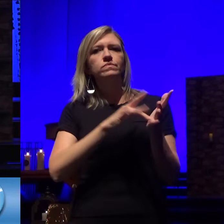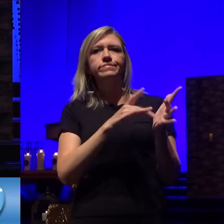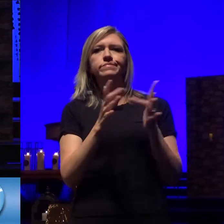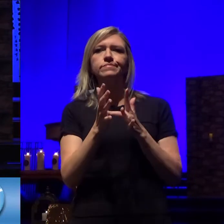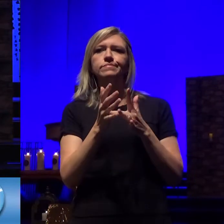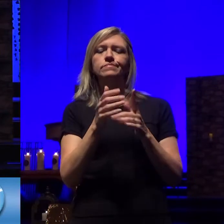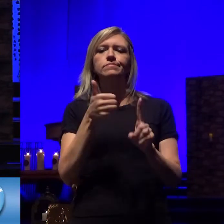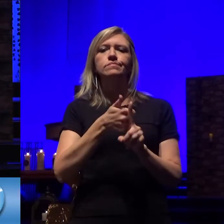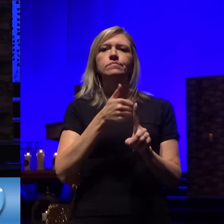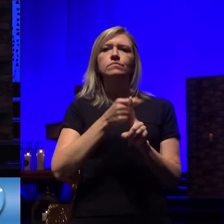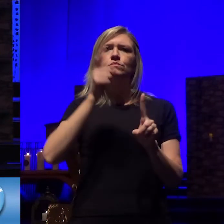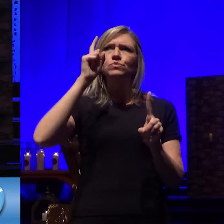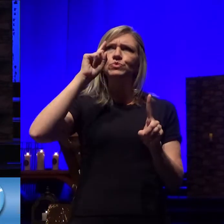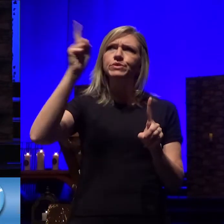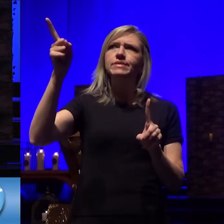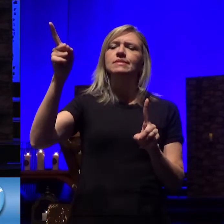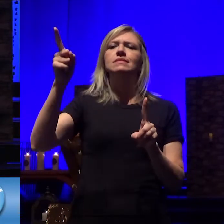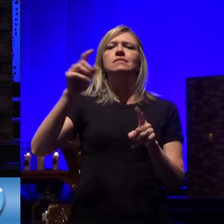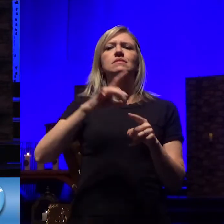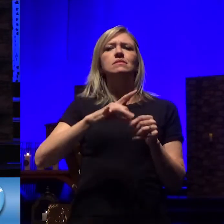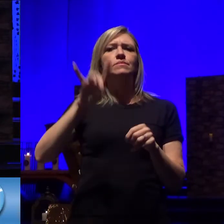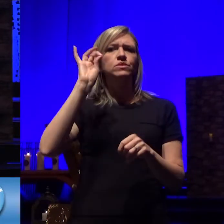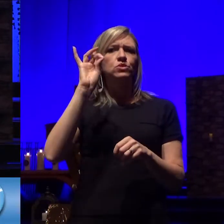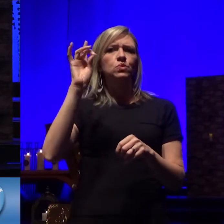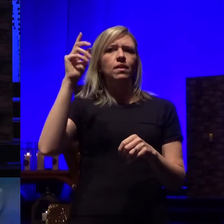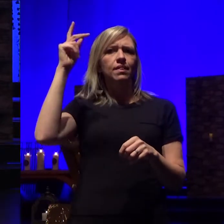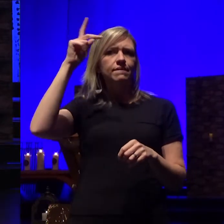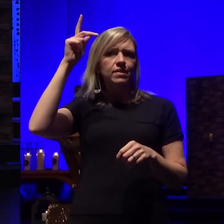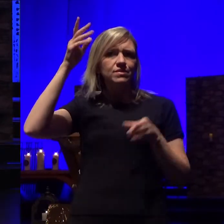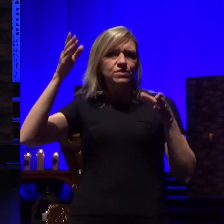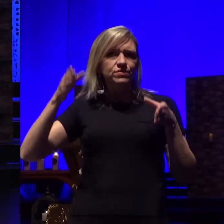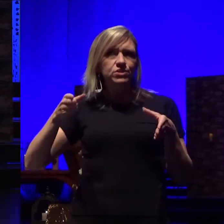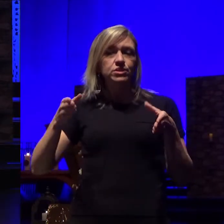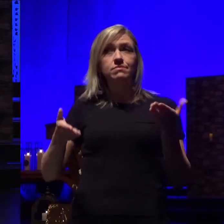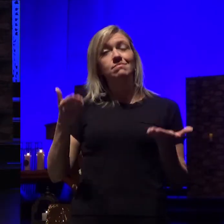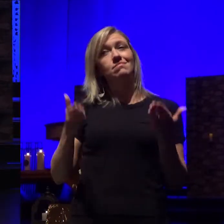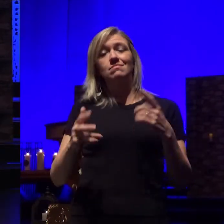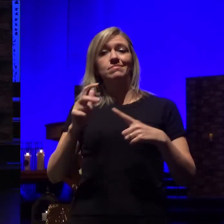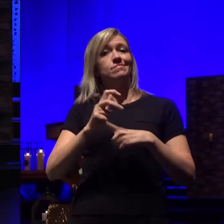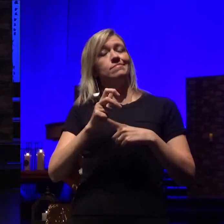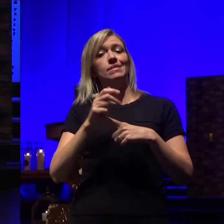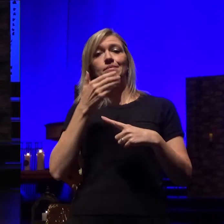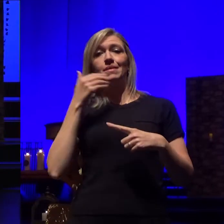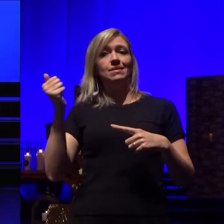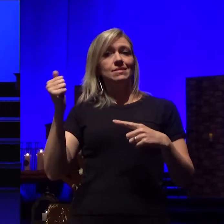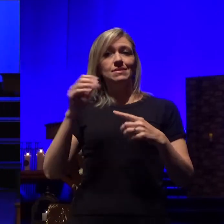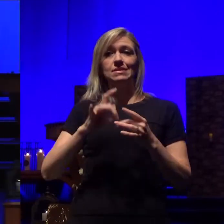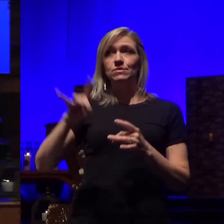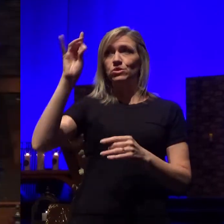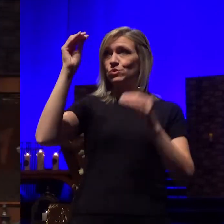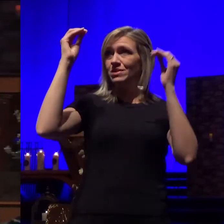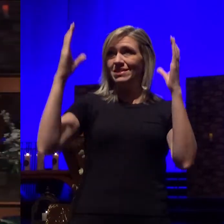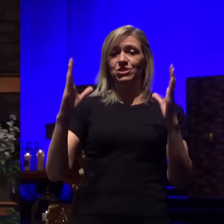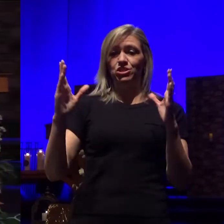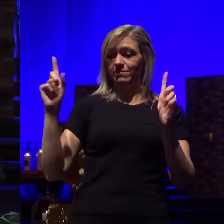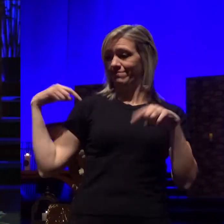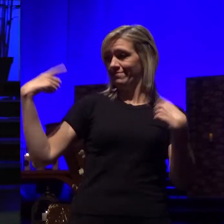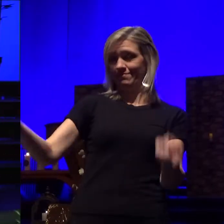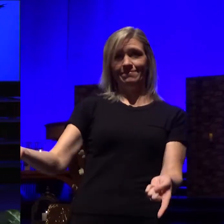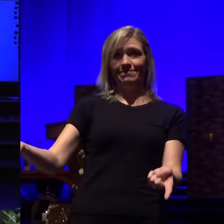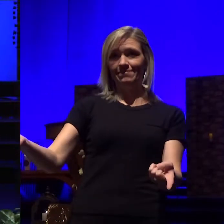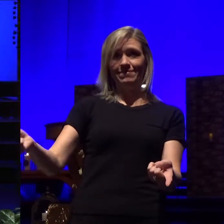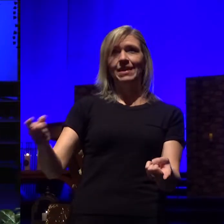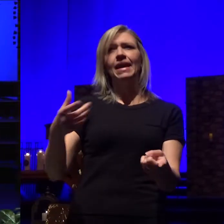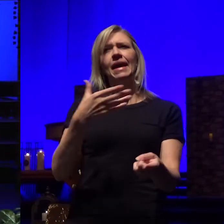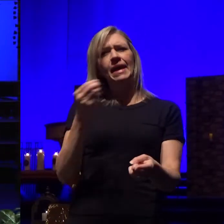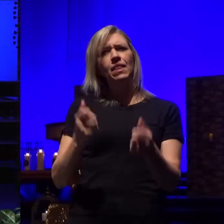on Jesus, the brilliant spiritual philosopher, perhaps the greatest spiritual teacher of all time, and also